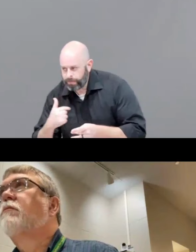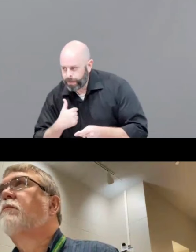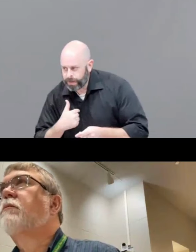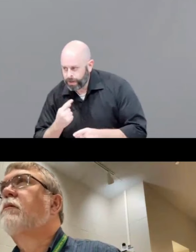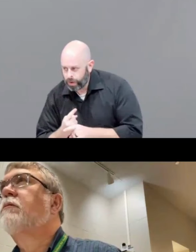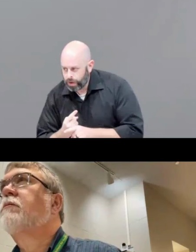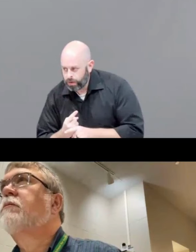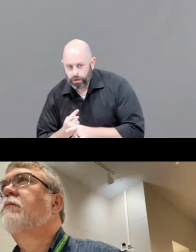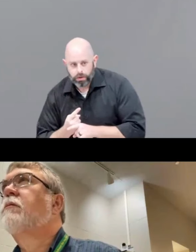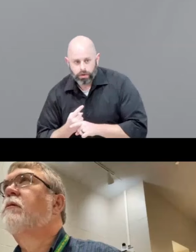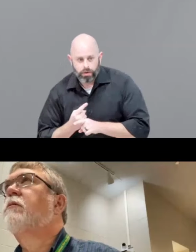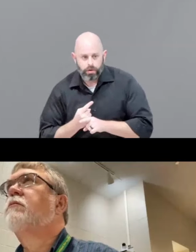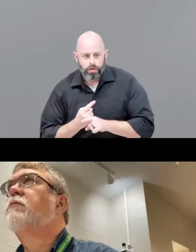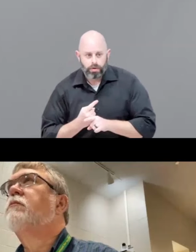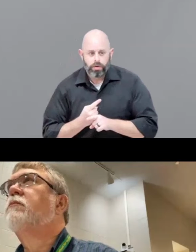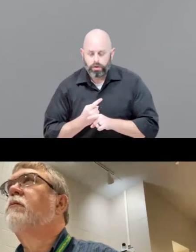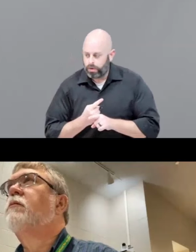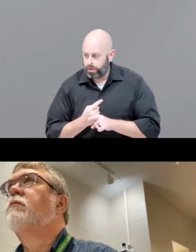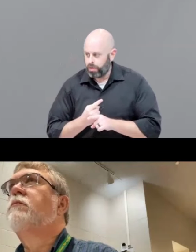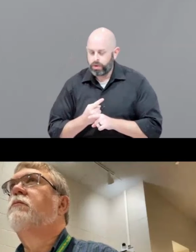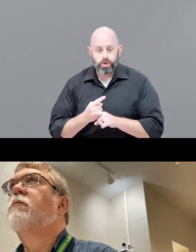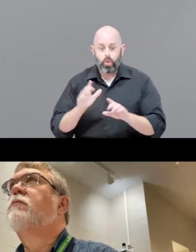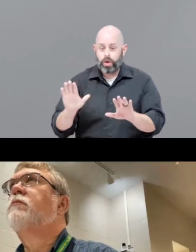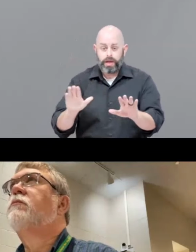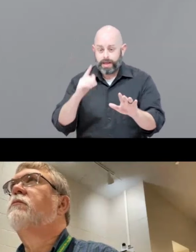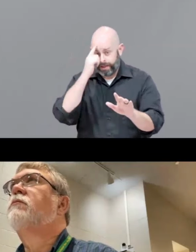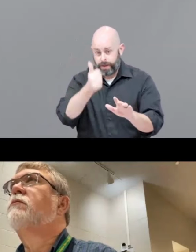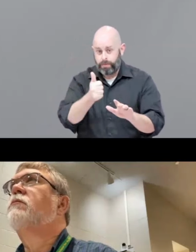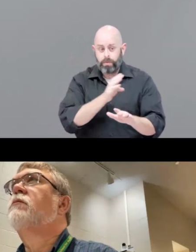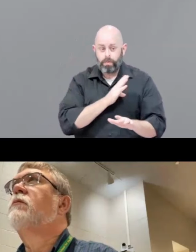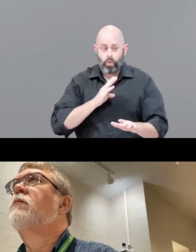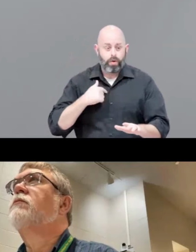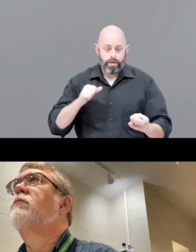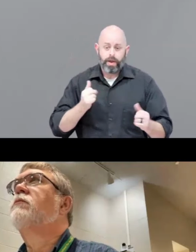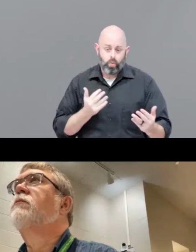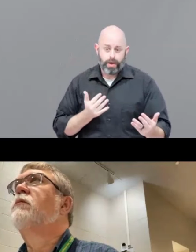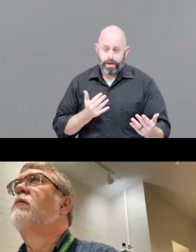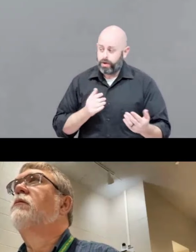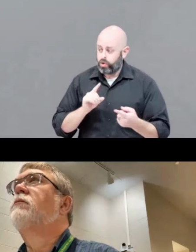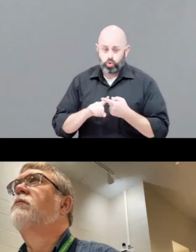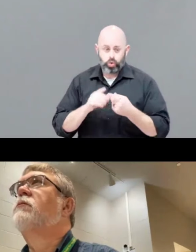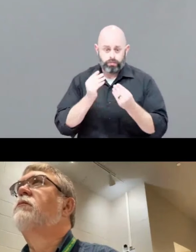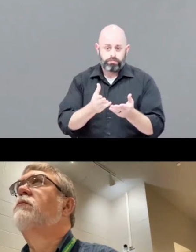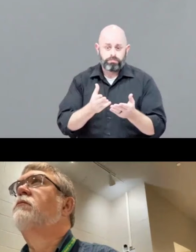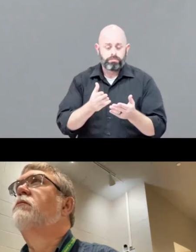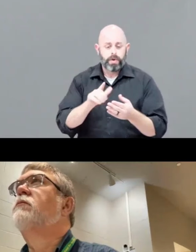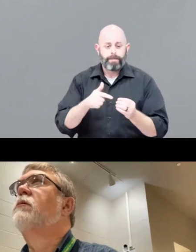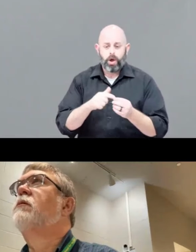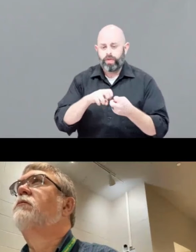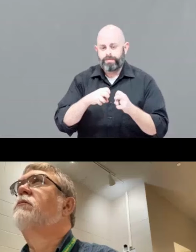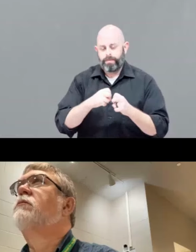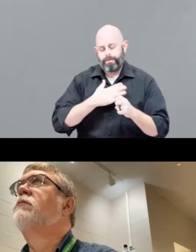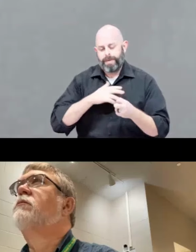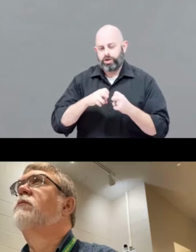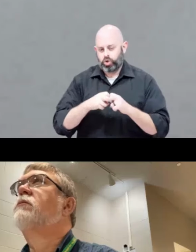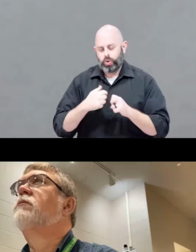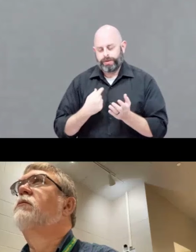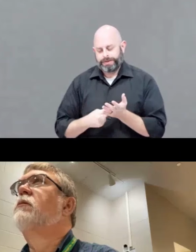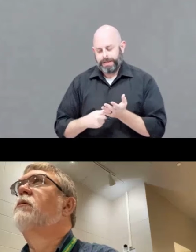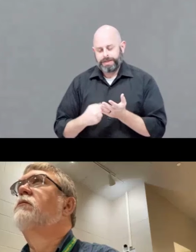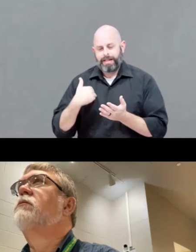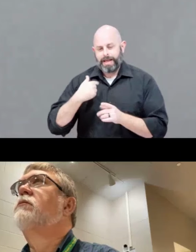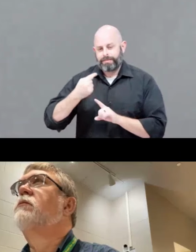you're talking about. Yeah, so it's up to the board. I can wait to deliver an update on the issue that I talked about